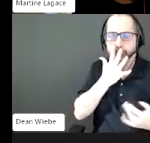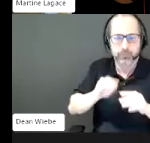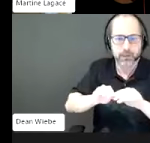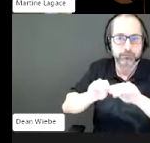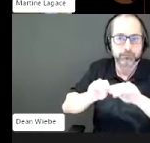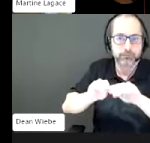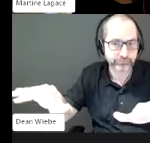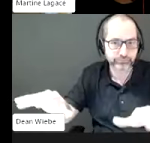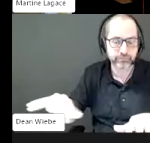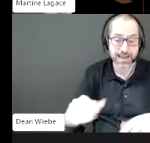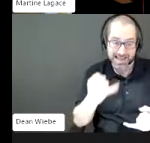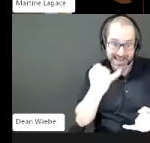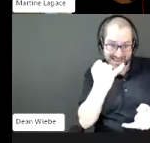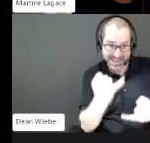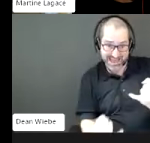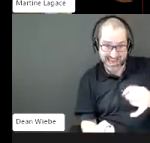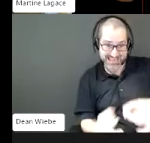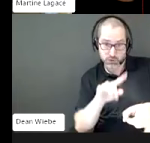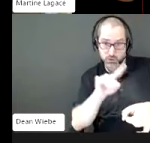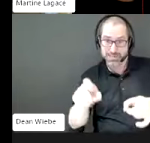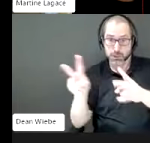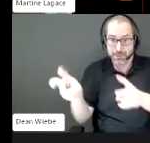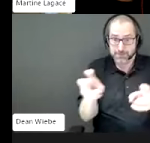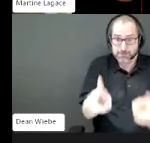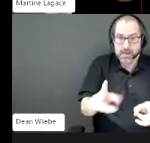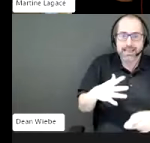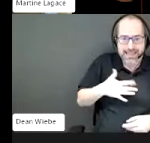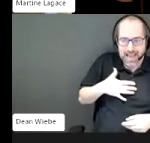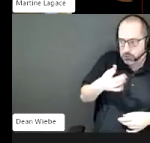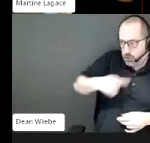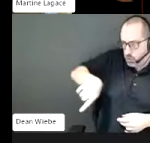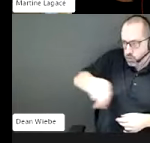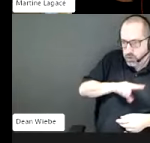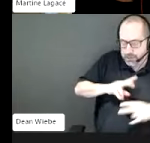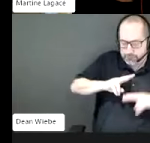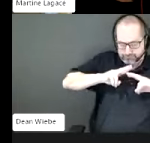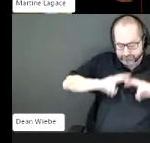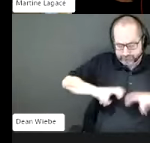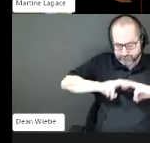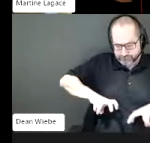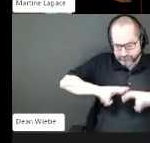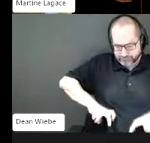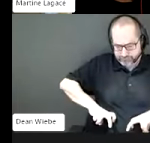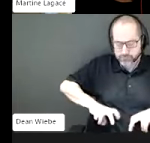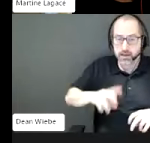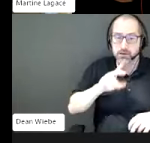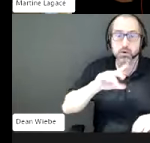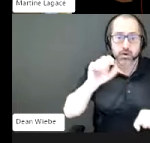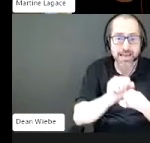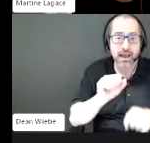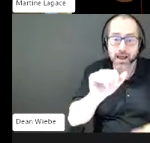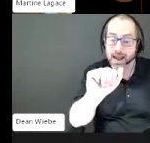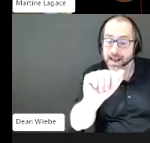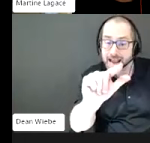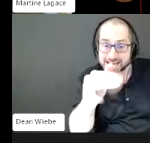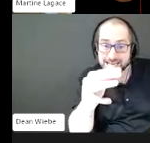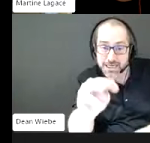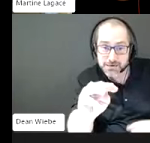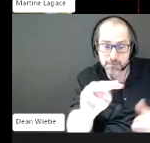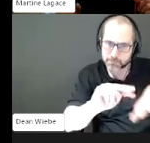I ask ourselves. Yes, ageism was quite criticized,